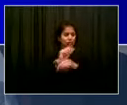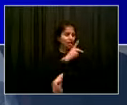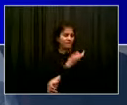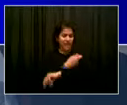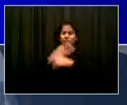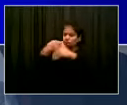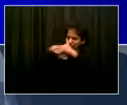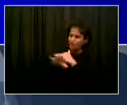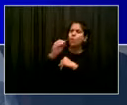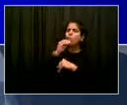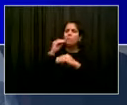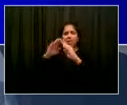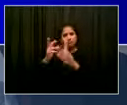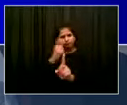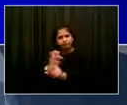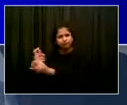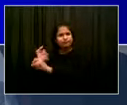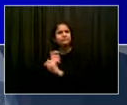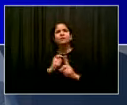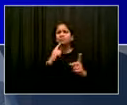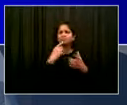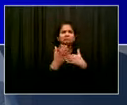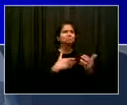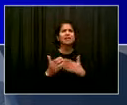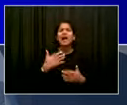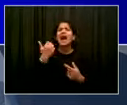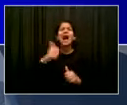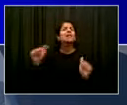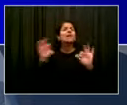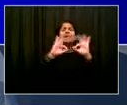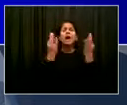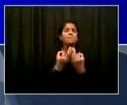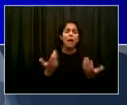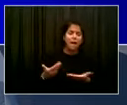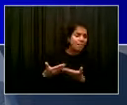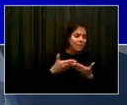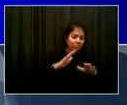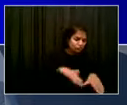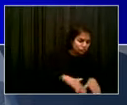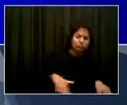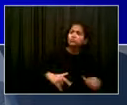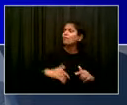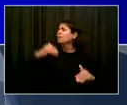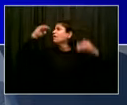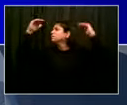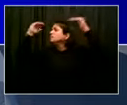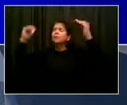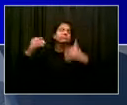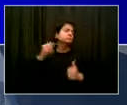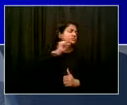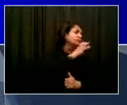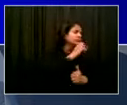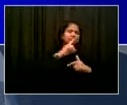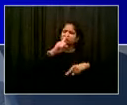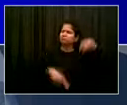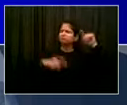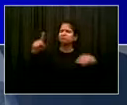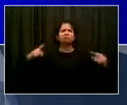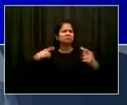first dose get that $100 incentive, regardless of age. So far, 30,000 New Yorkers have gotten